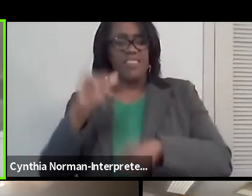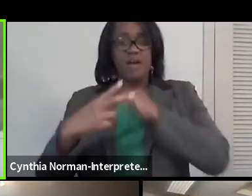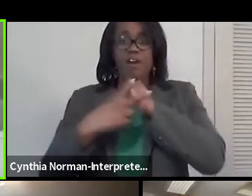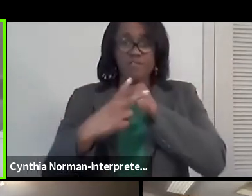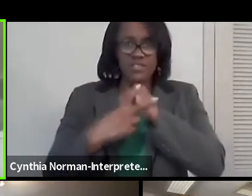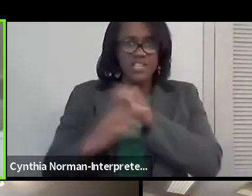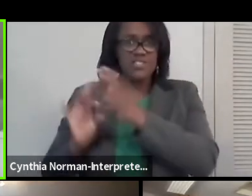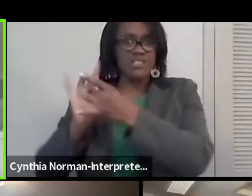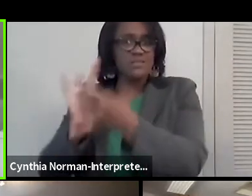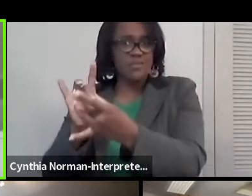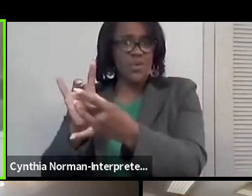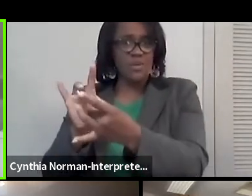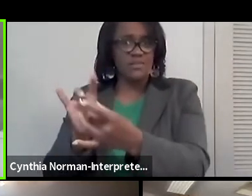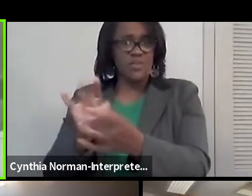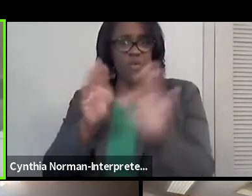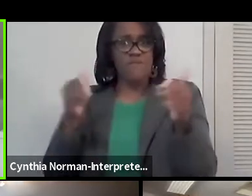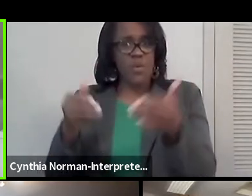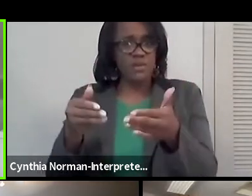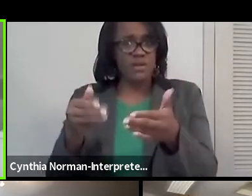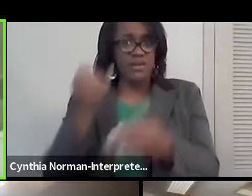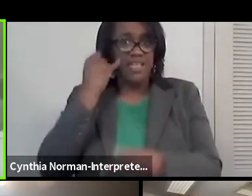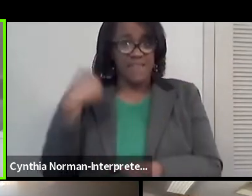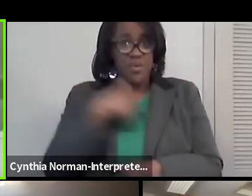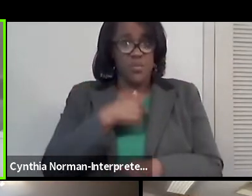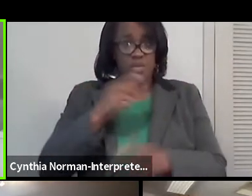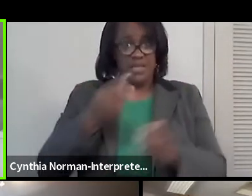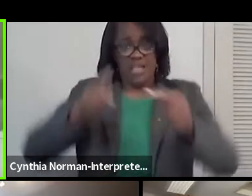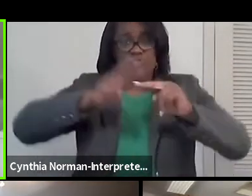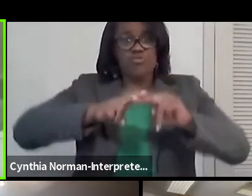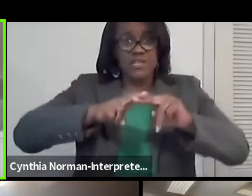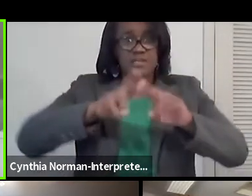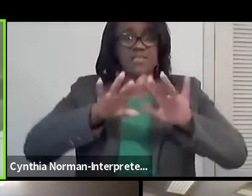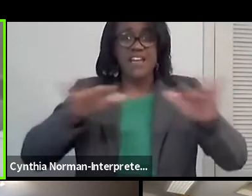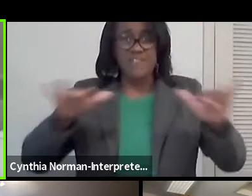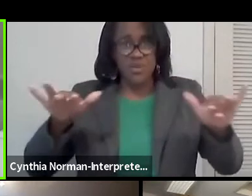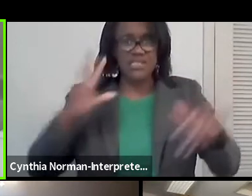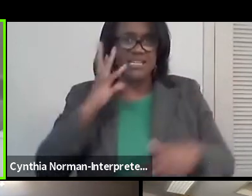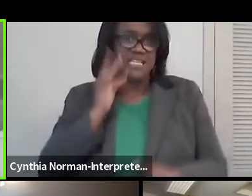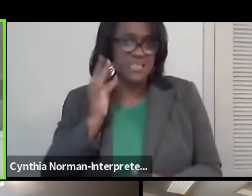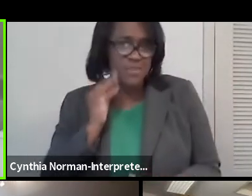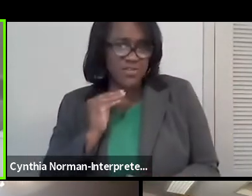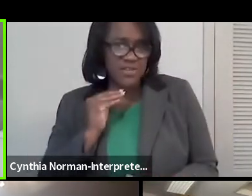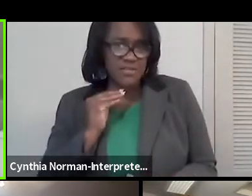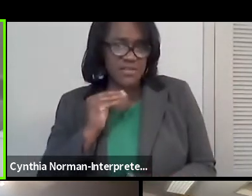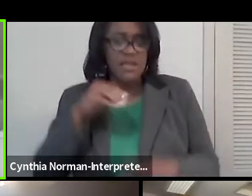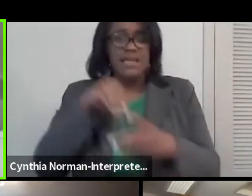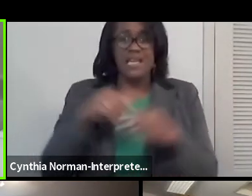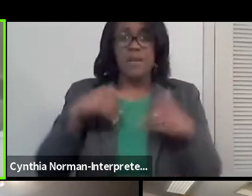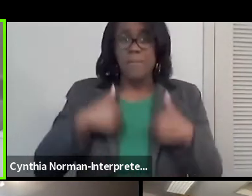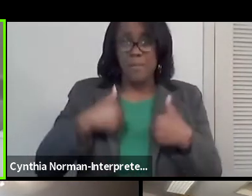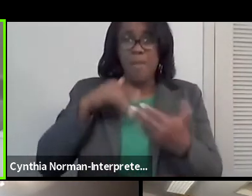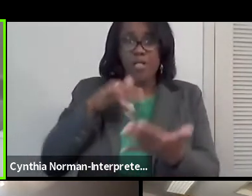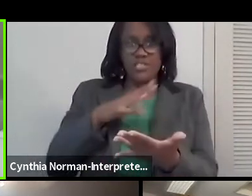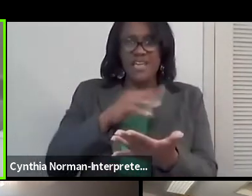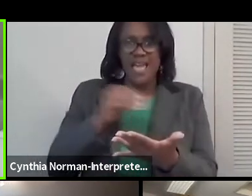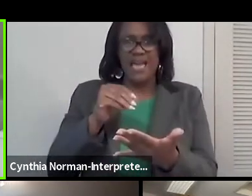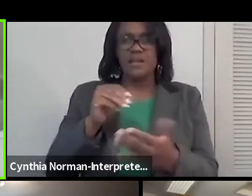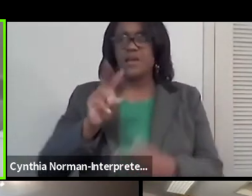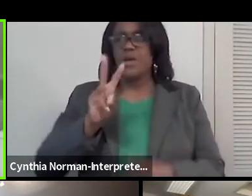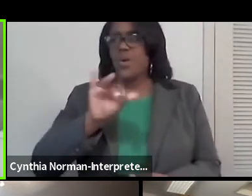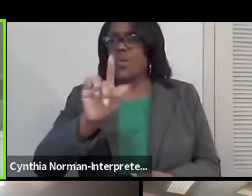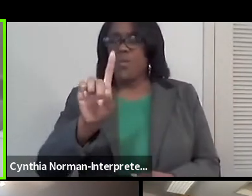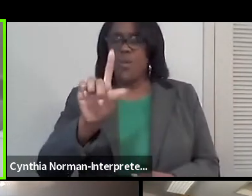oriented around. And so if we can increase diversity of experience in mammalogy and in wildlife ecology and